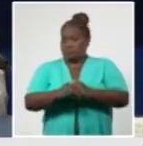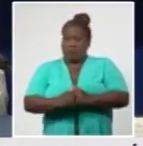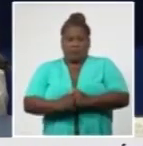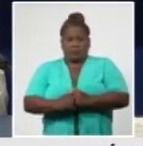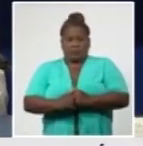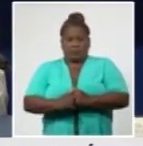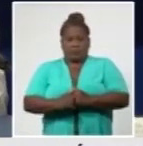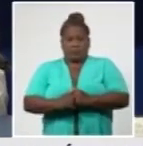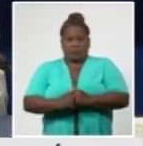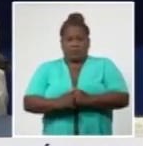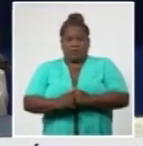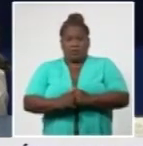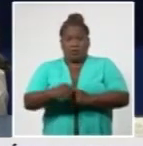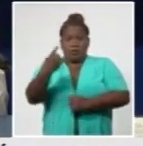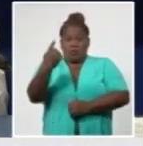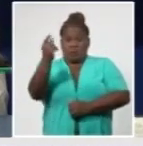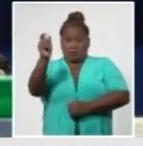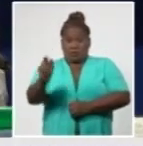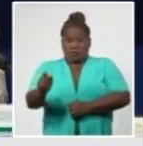91.9%.